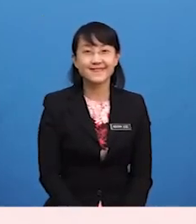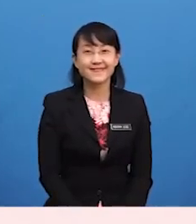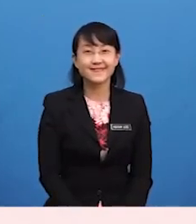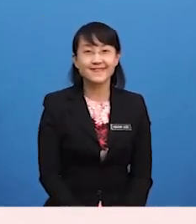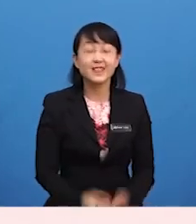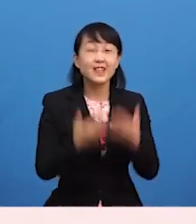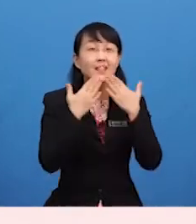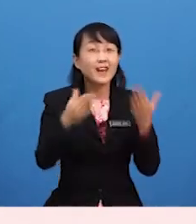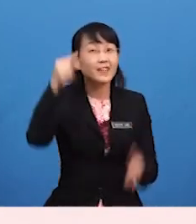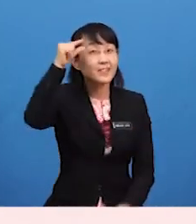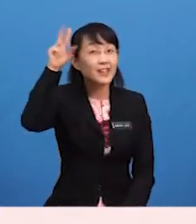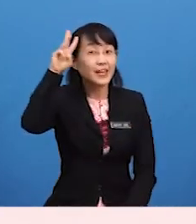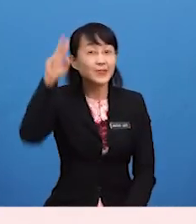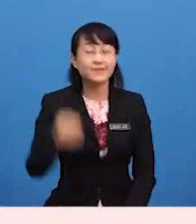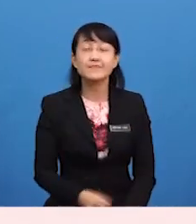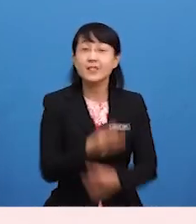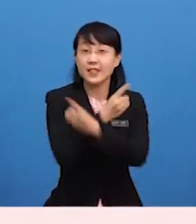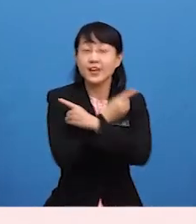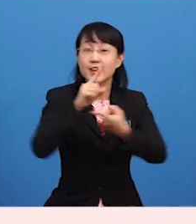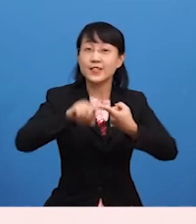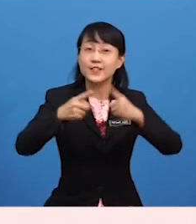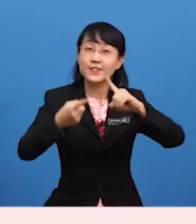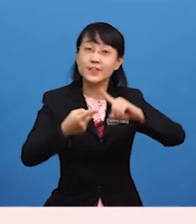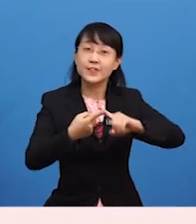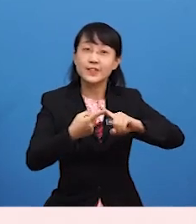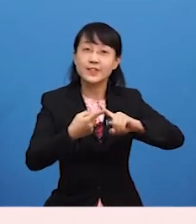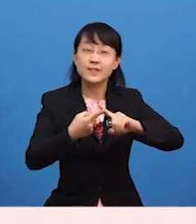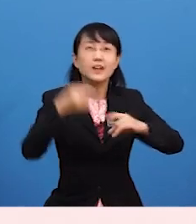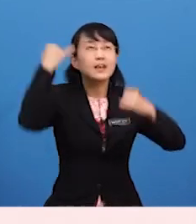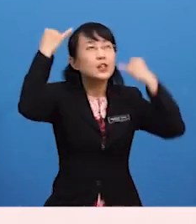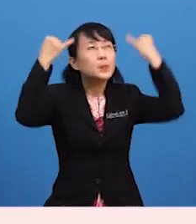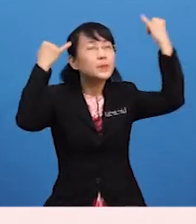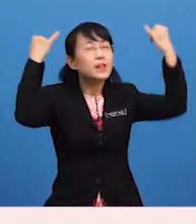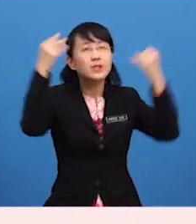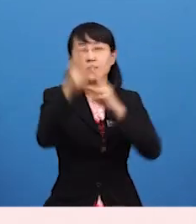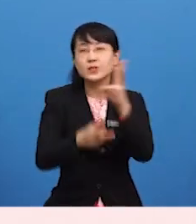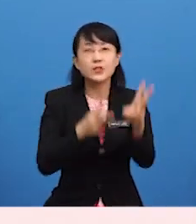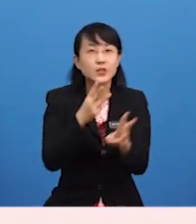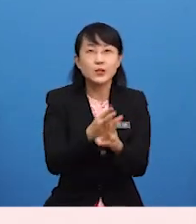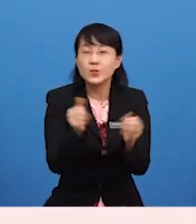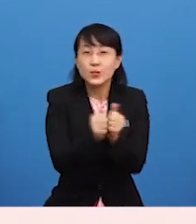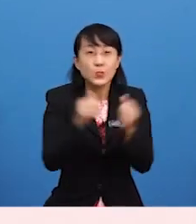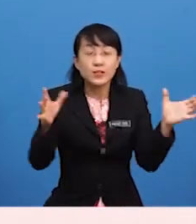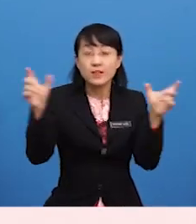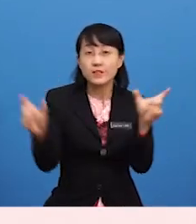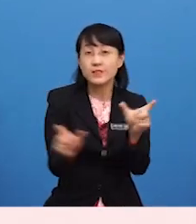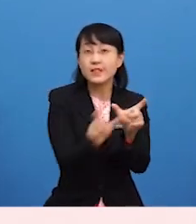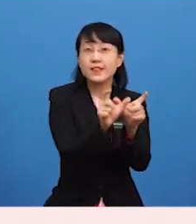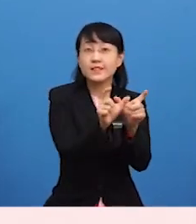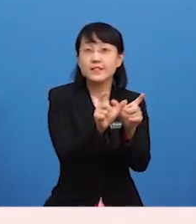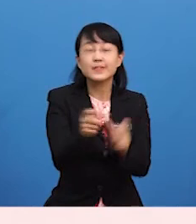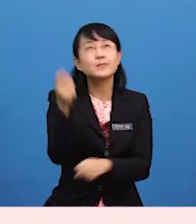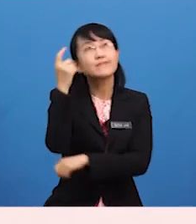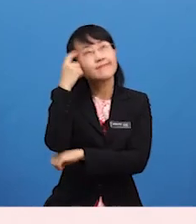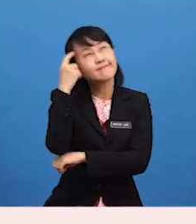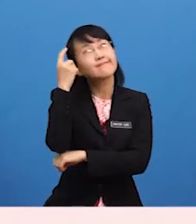Thanks, Gramwiz. Dear friends, imagine a world without conjunctions.